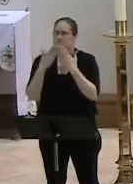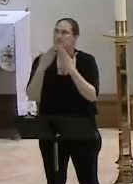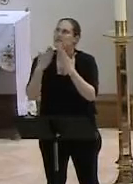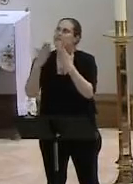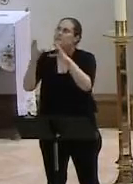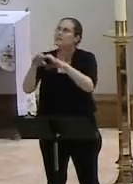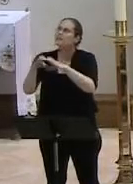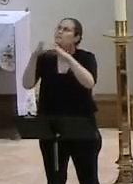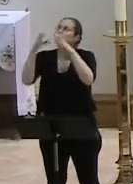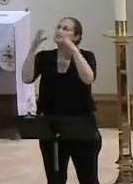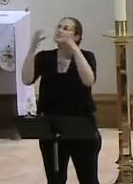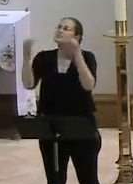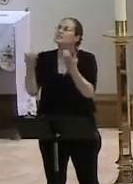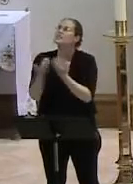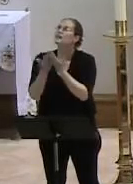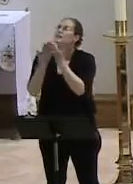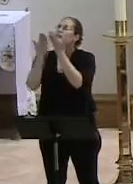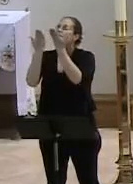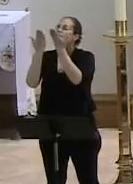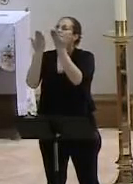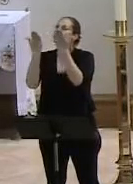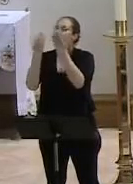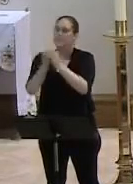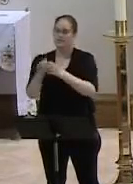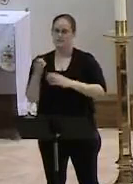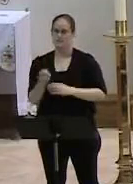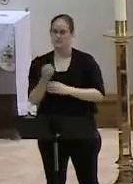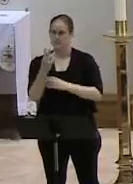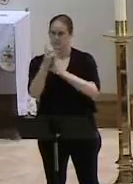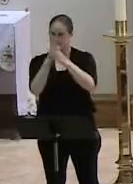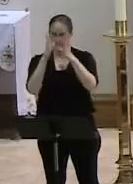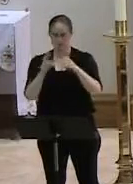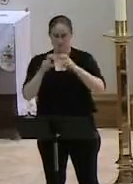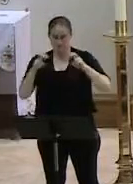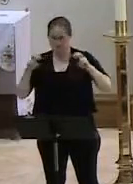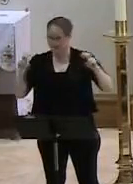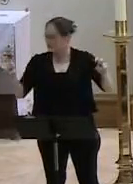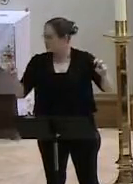to his disciples, saying,